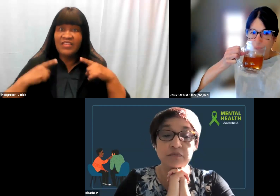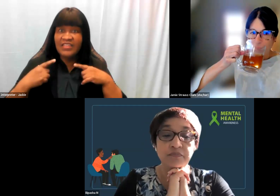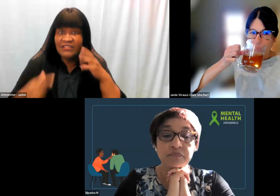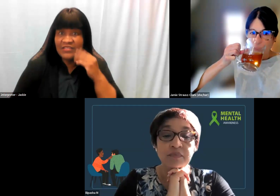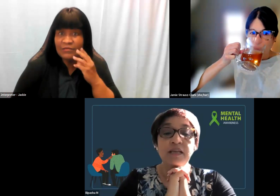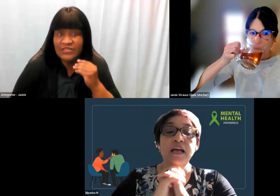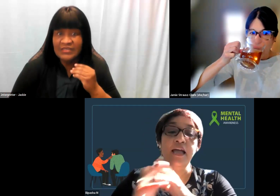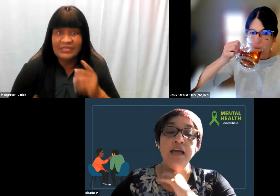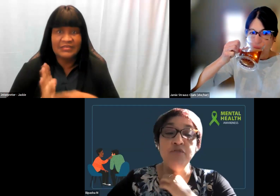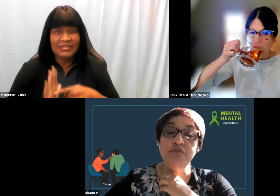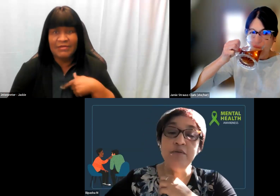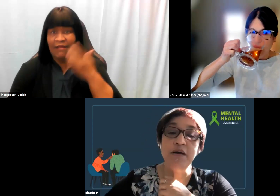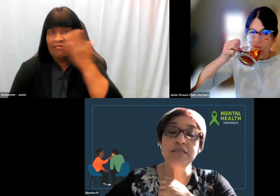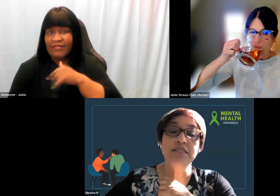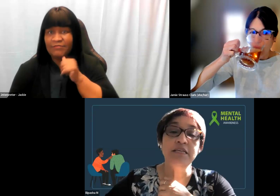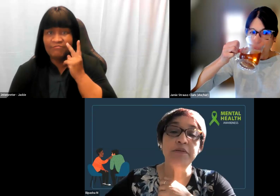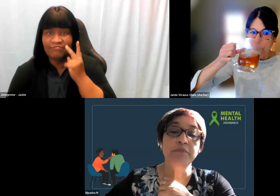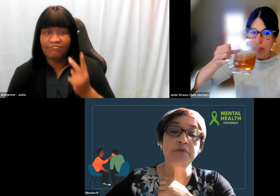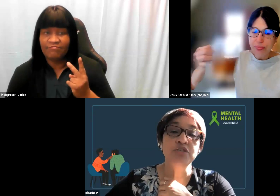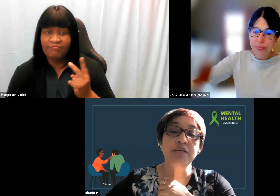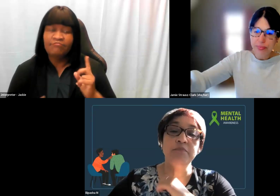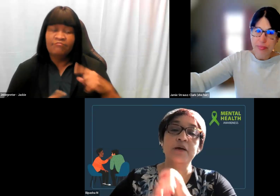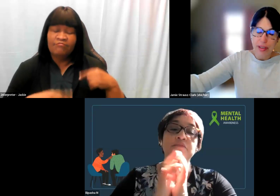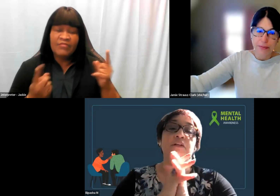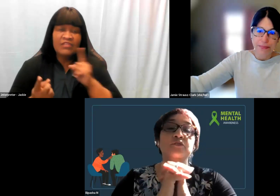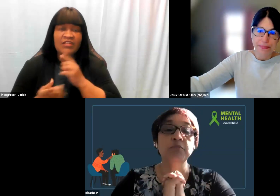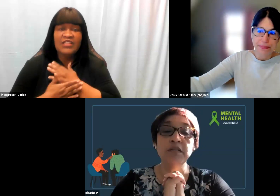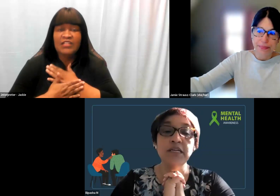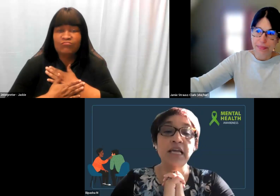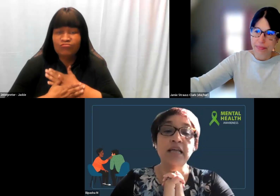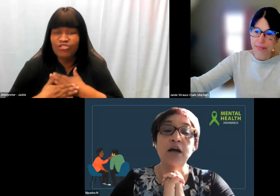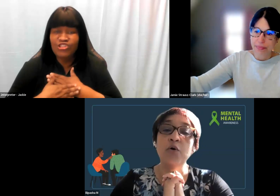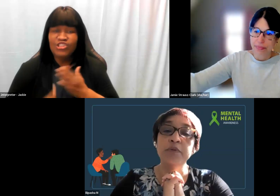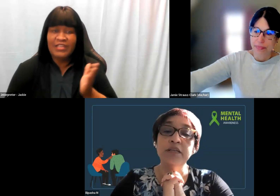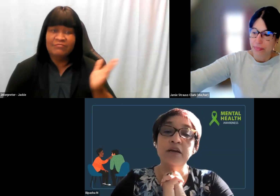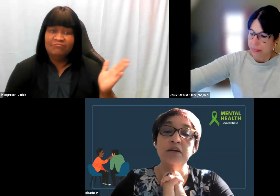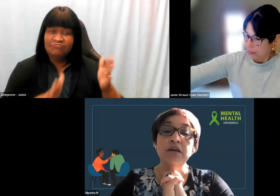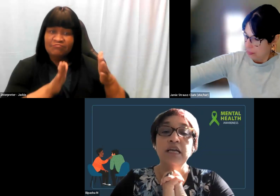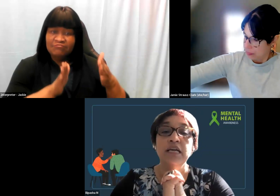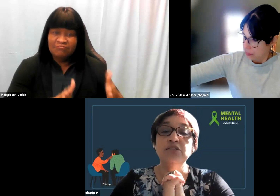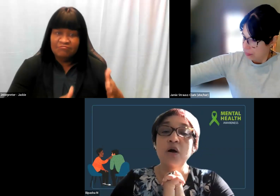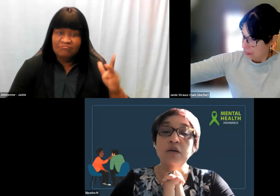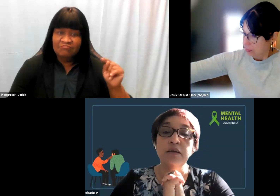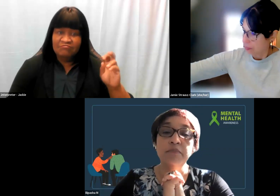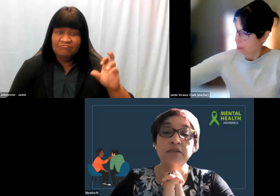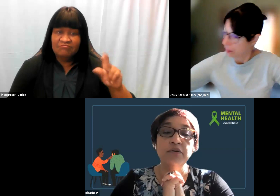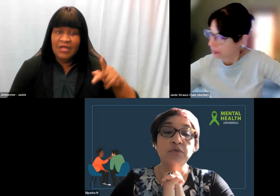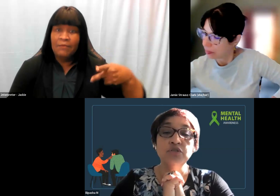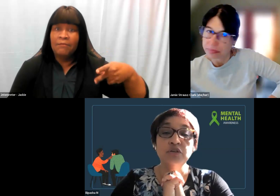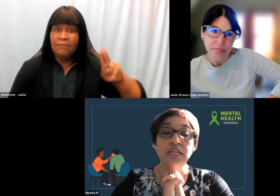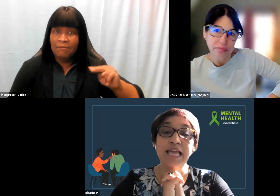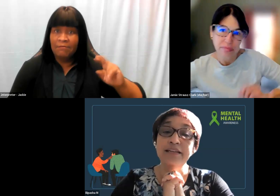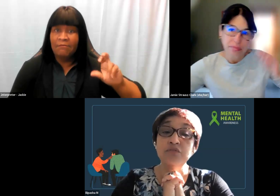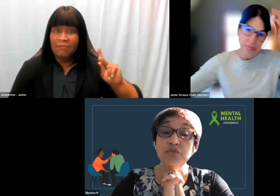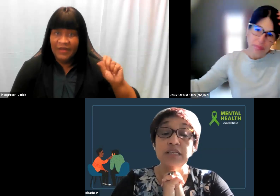blind to. I have over the months deeply appreciated Puck's vulnerability and how open they are in talking about their